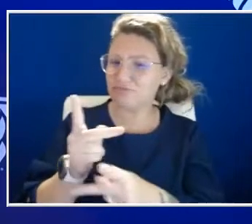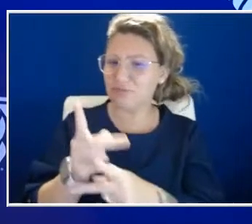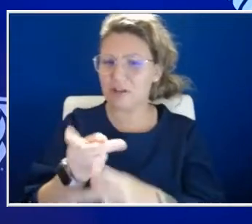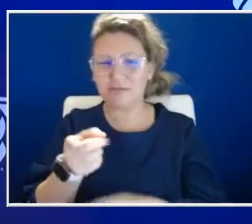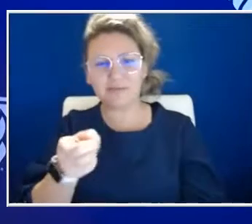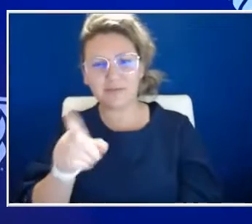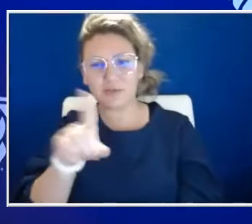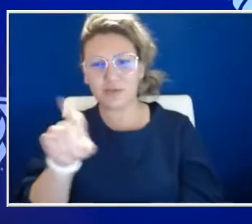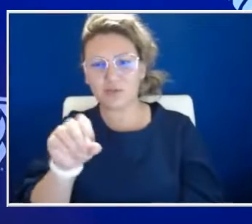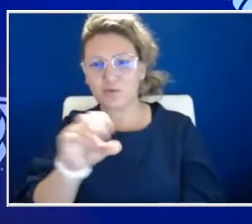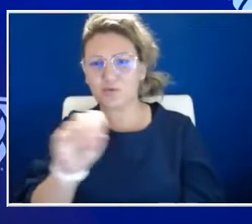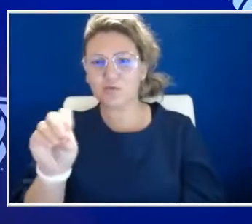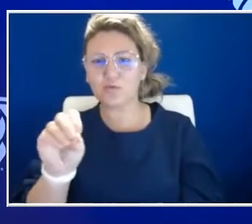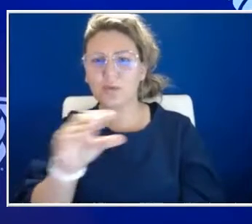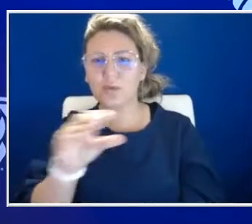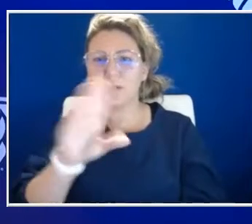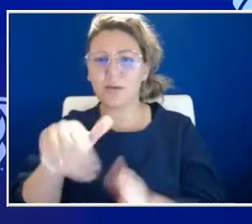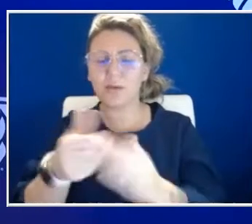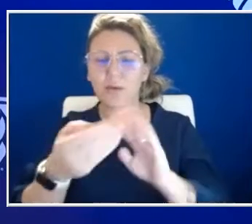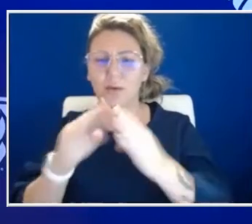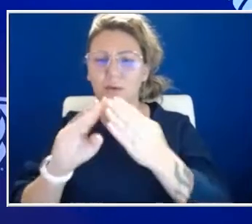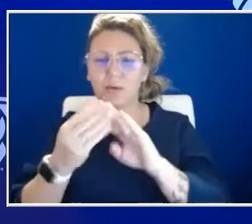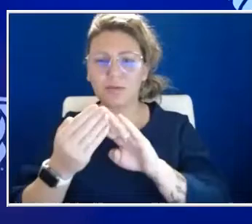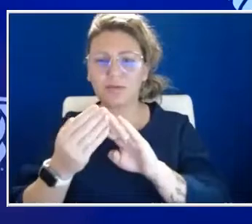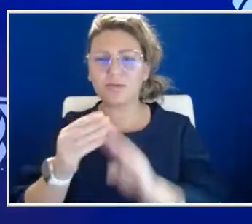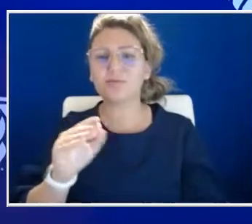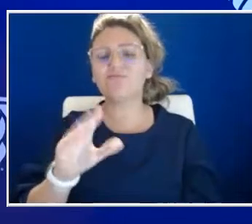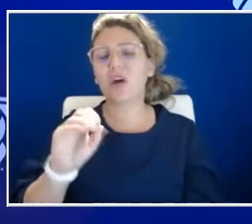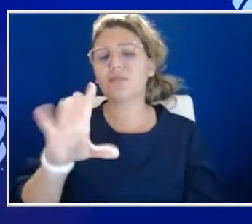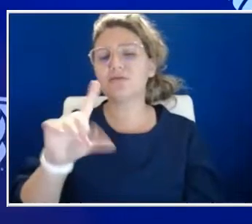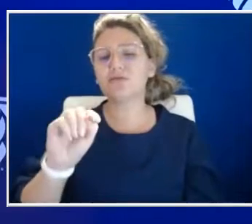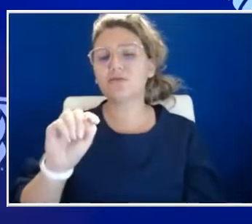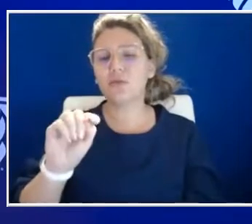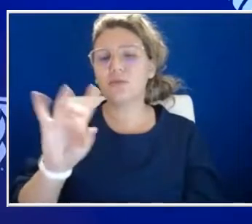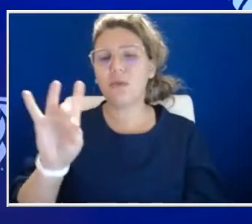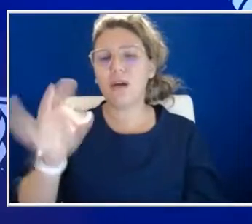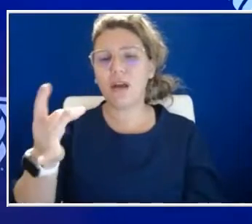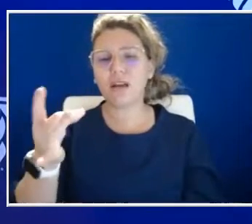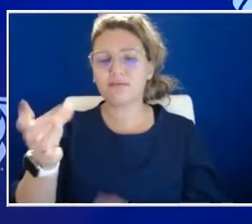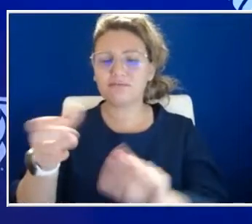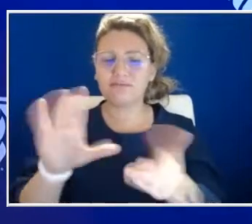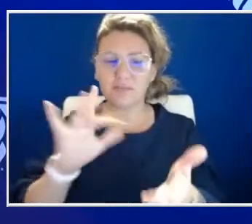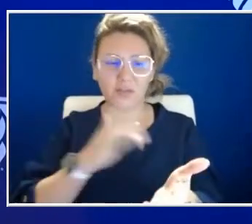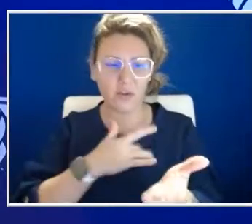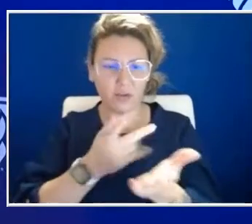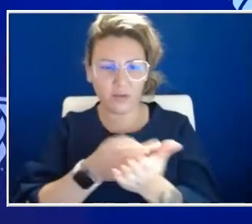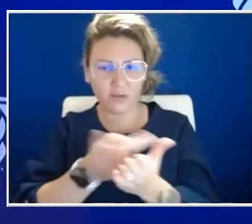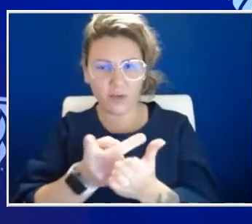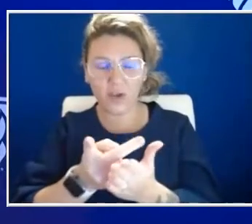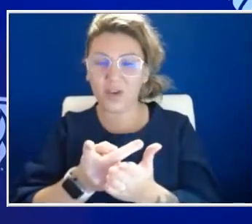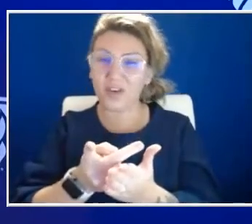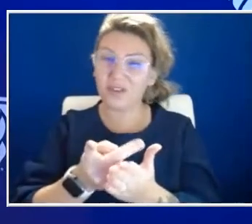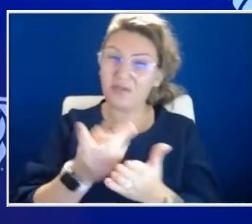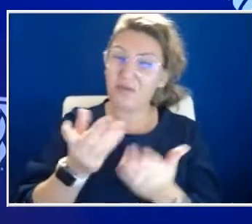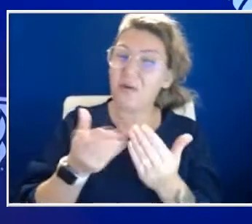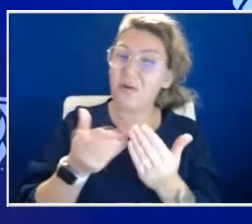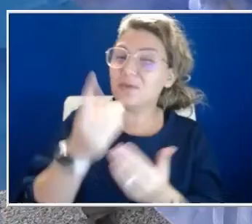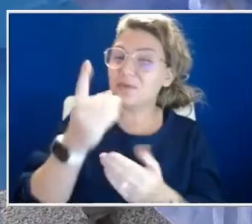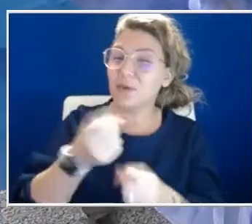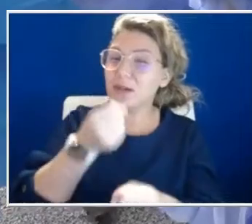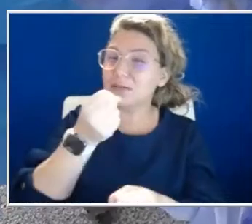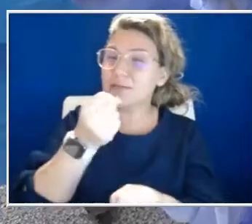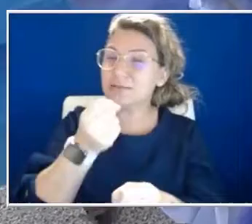28-year-old Curtis died of heart failure October 8th, just shy of the 1 year from the surgery that helped give him another chance at